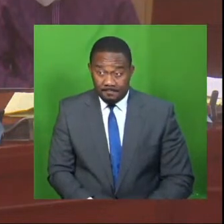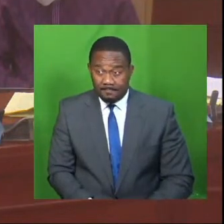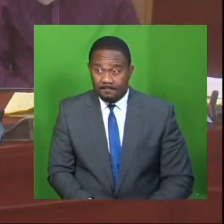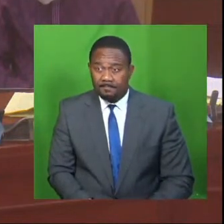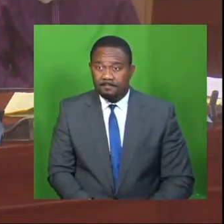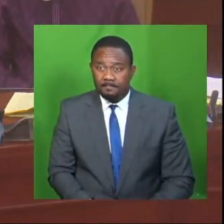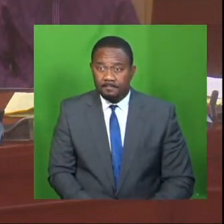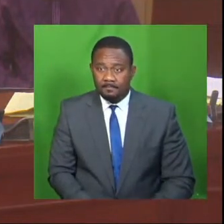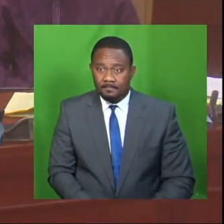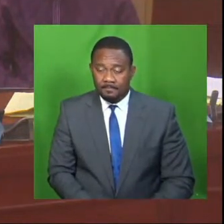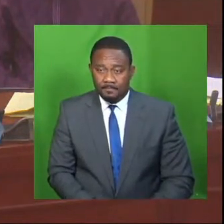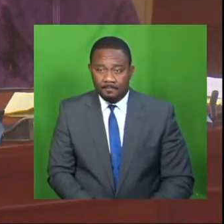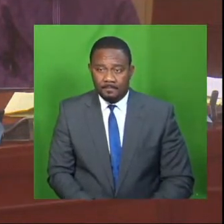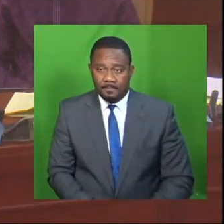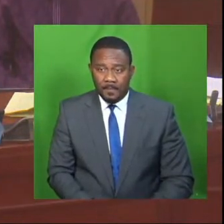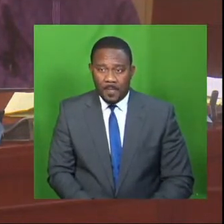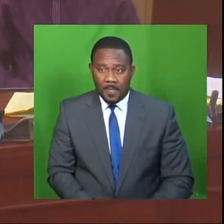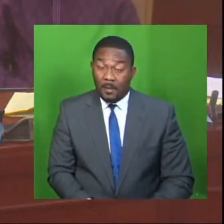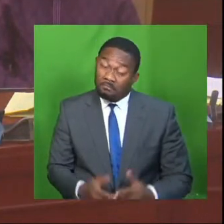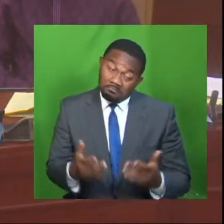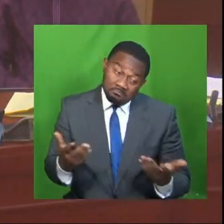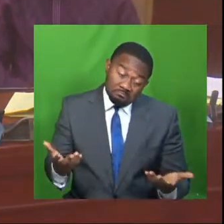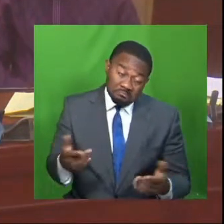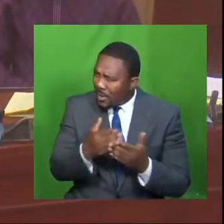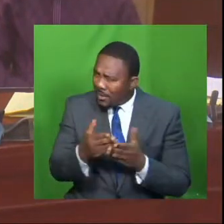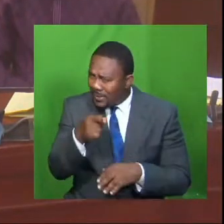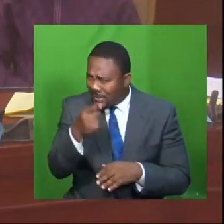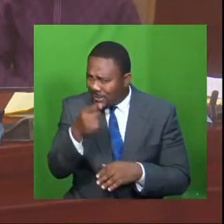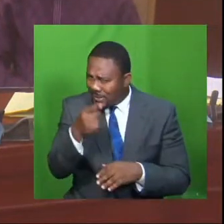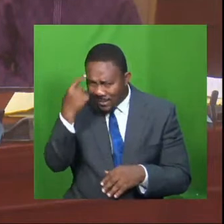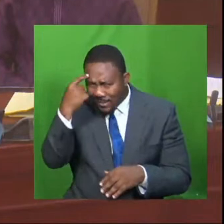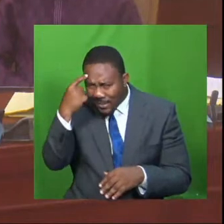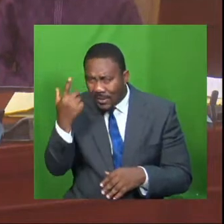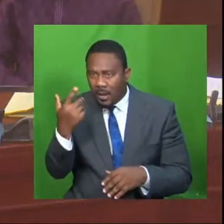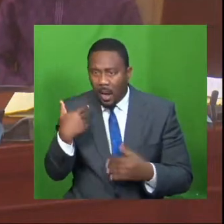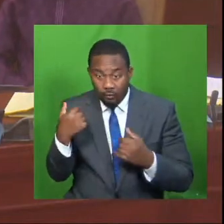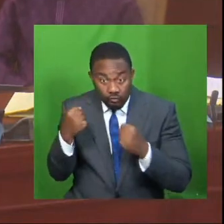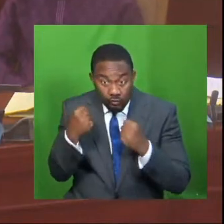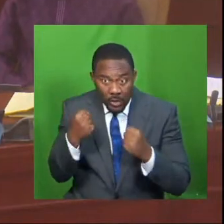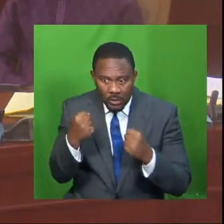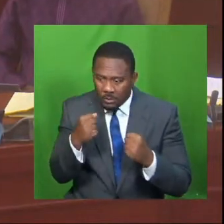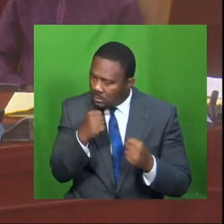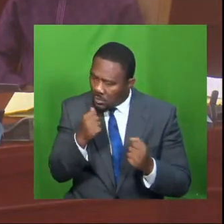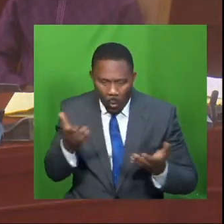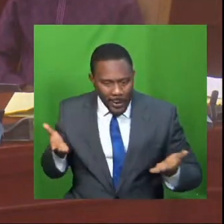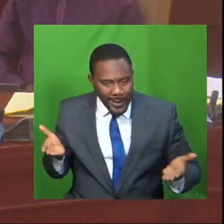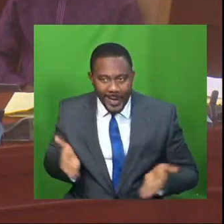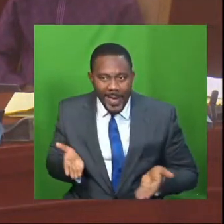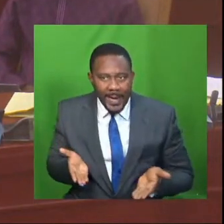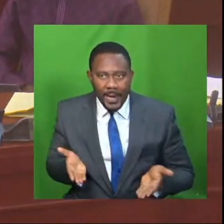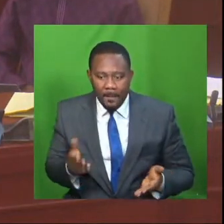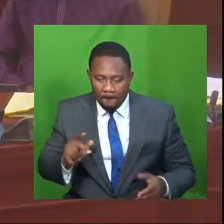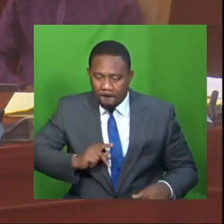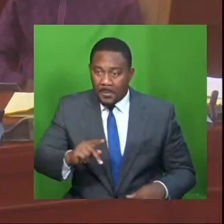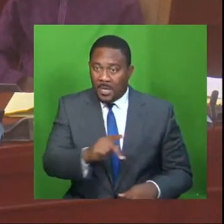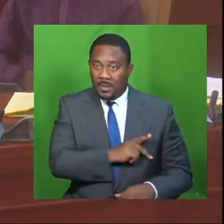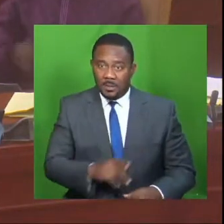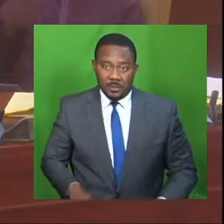we are tottering at the precipice of bankruptcy with debt overhang of 81% of